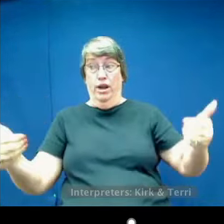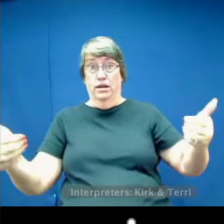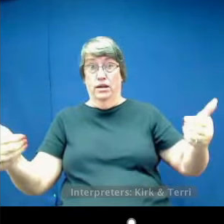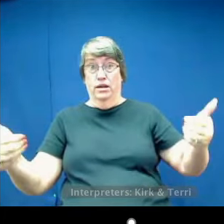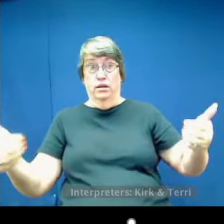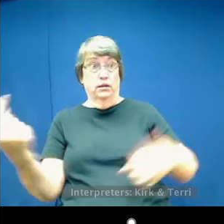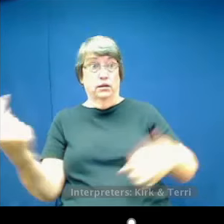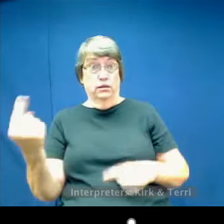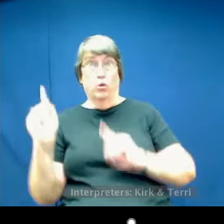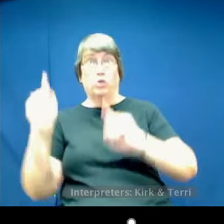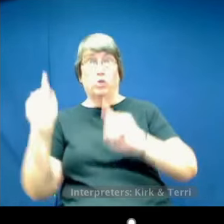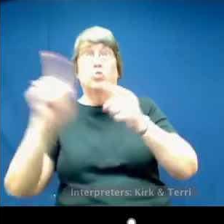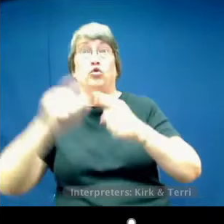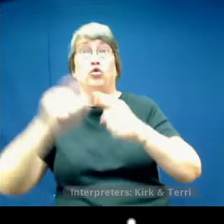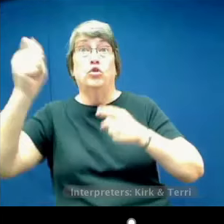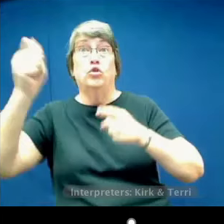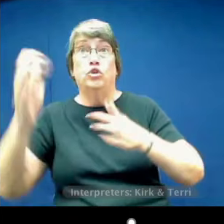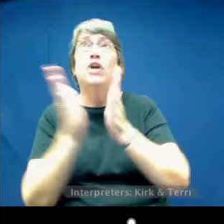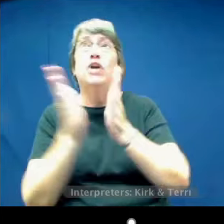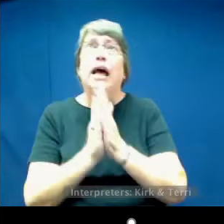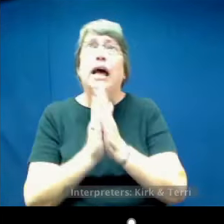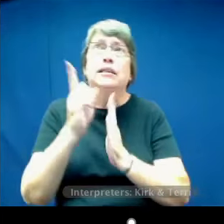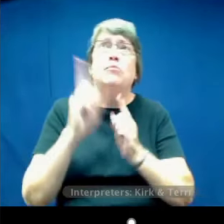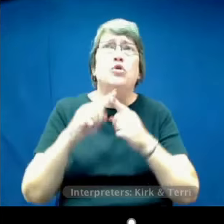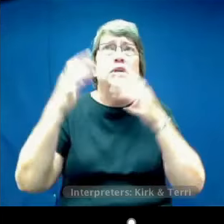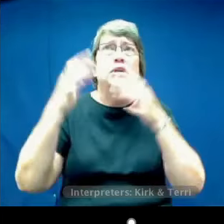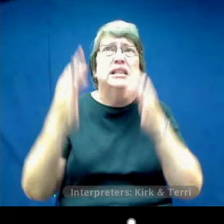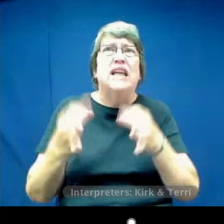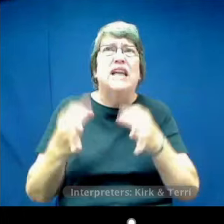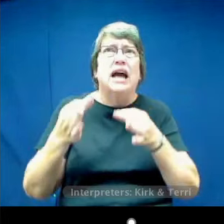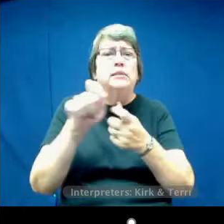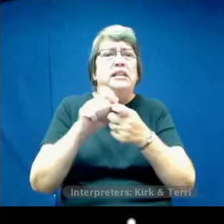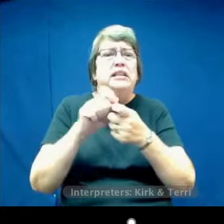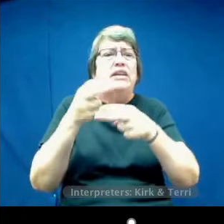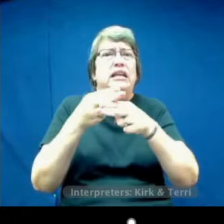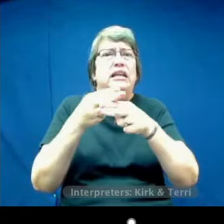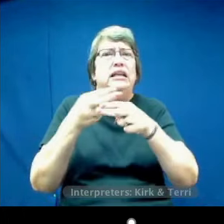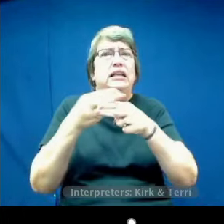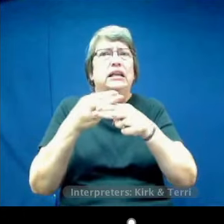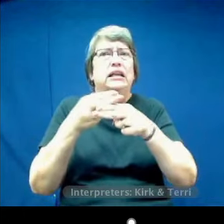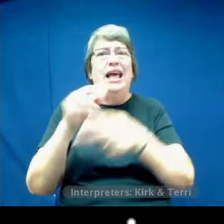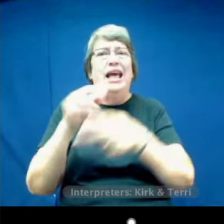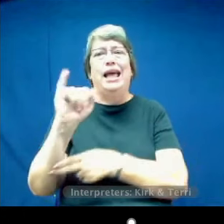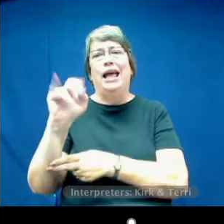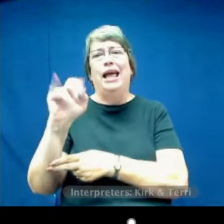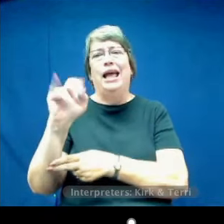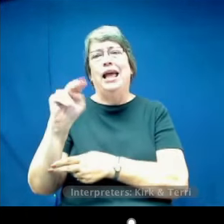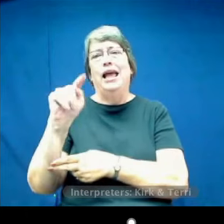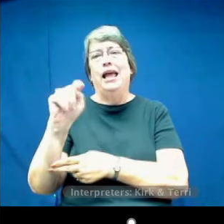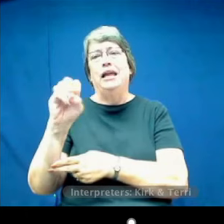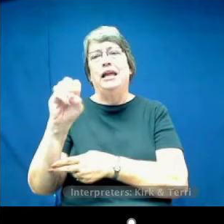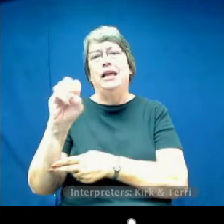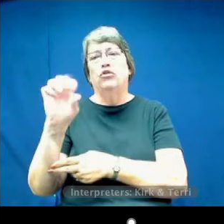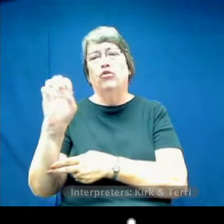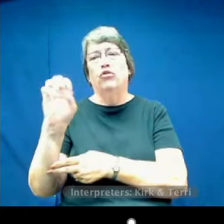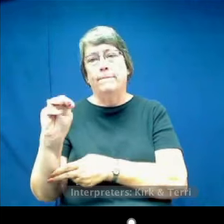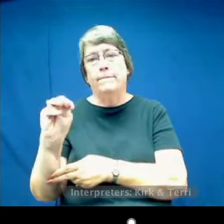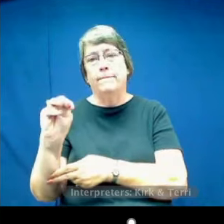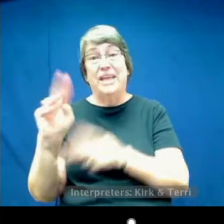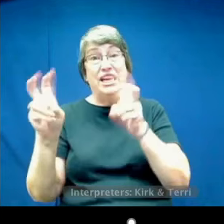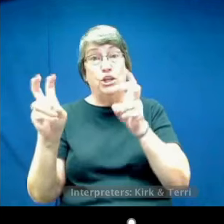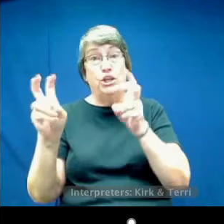to decide certain interim issues, is what we in Maryland at least call an interim, a limited